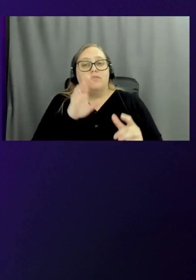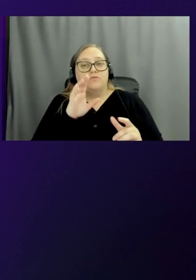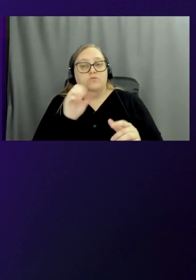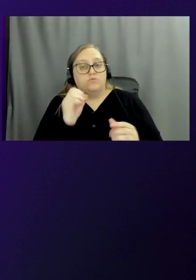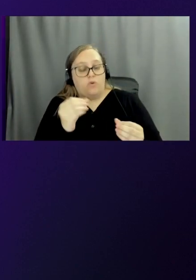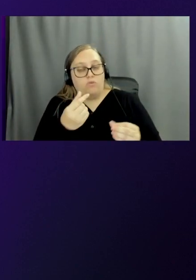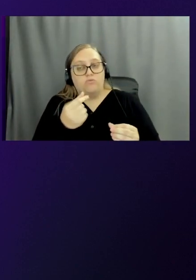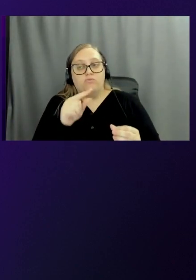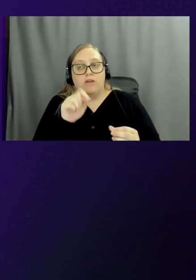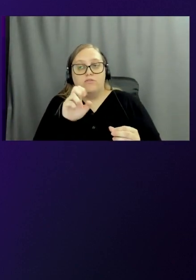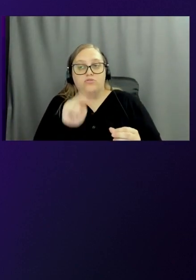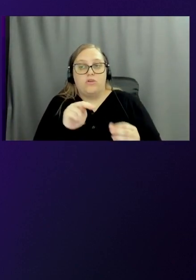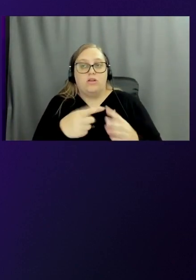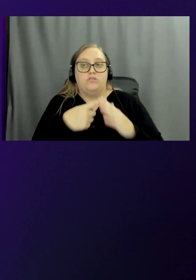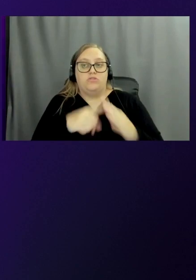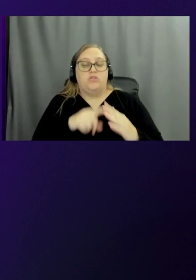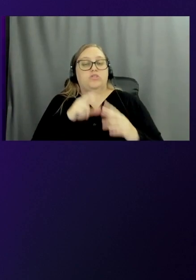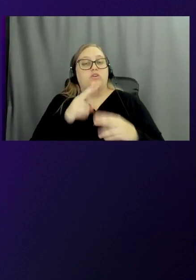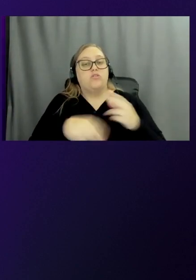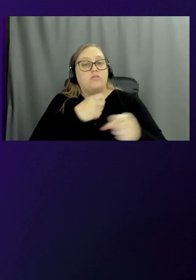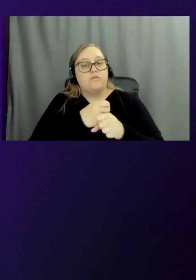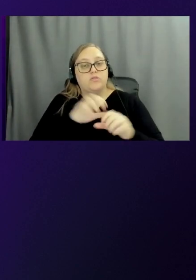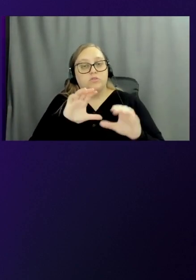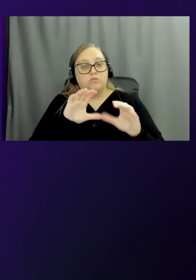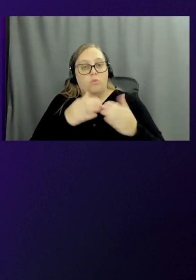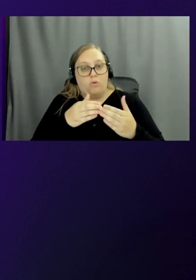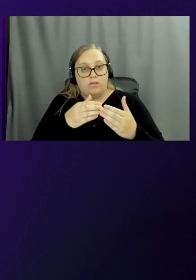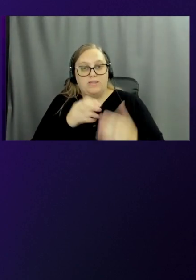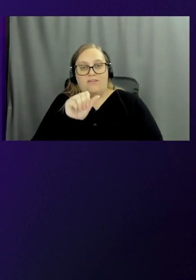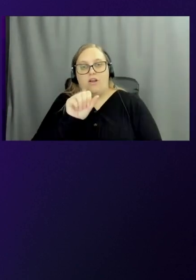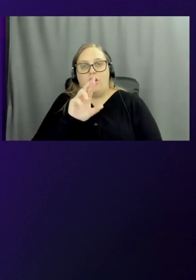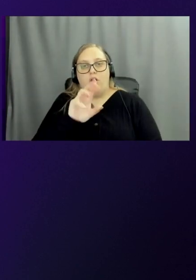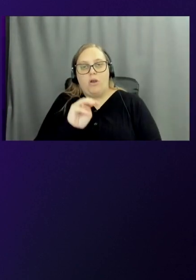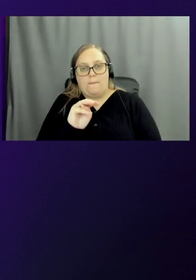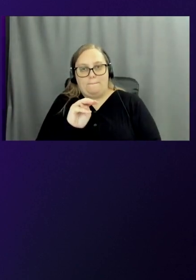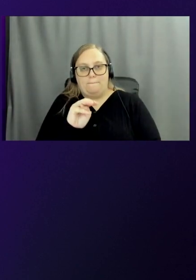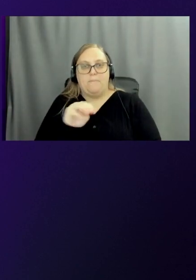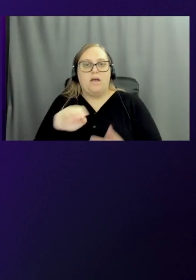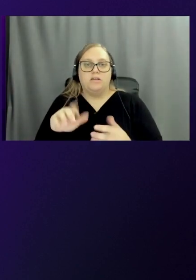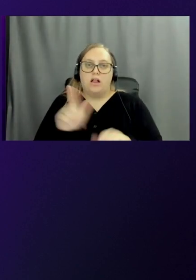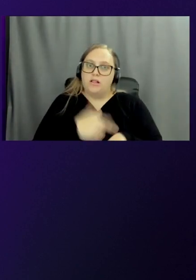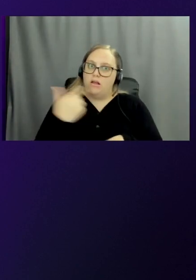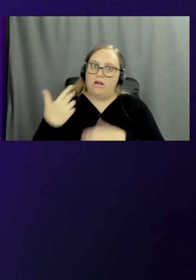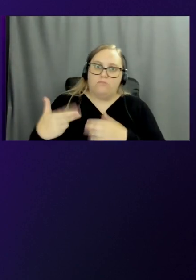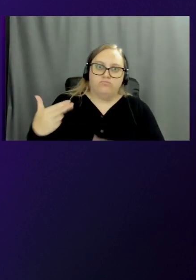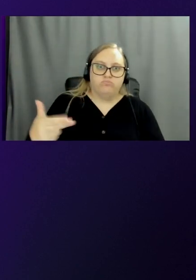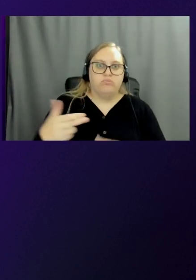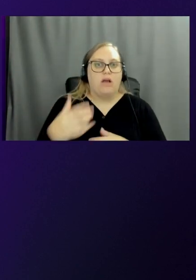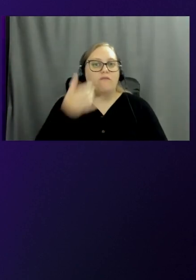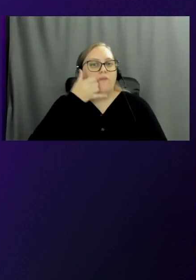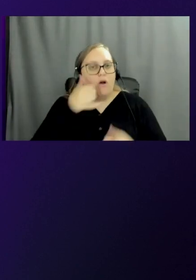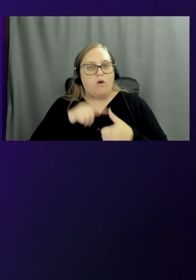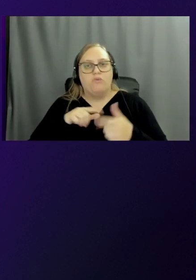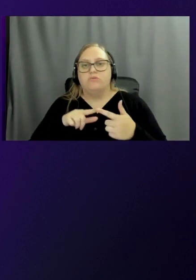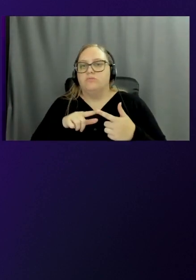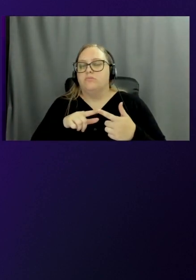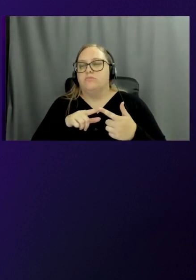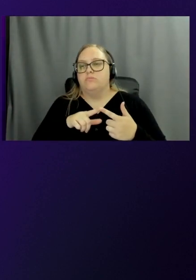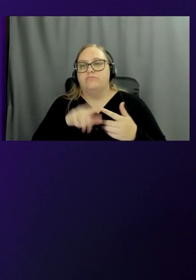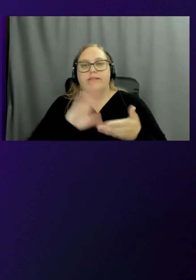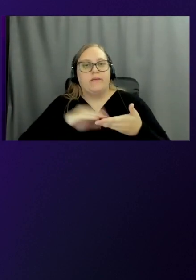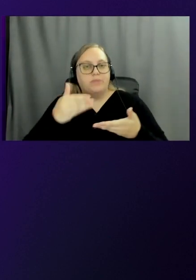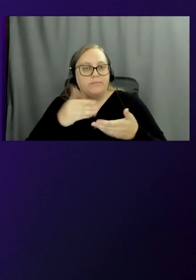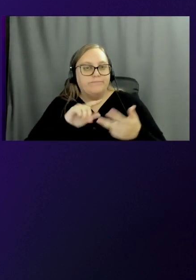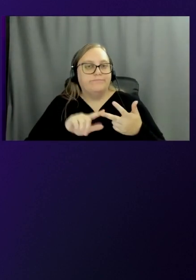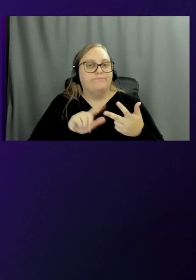mentioned, we start with our Neoverse cores from ARM, and as you know, ARM has a long history in low-power devices like phones and laptops and many